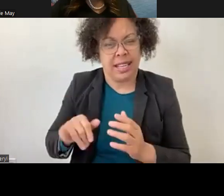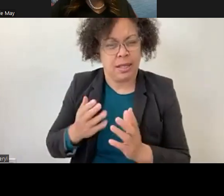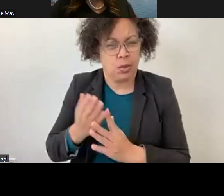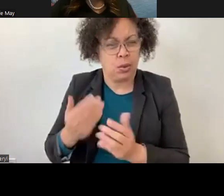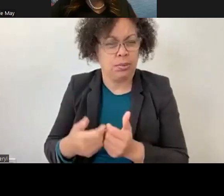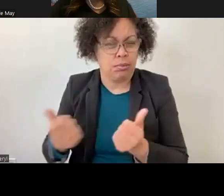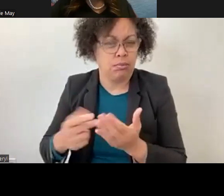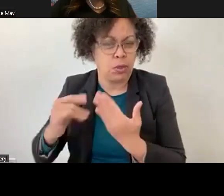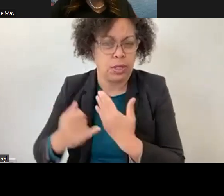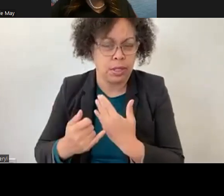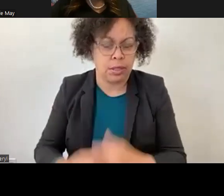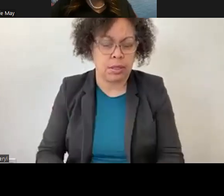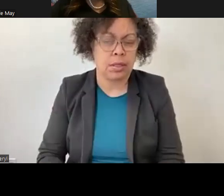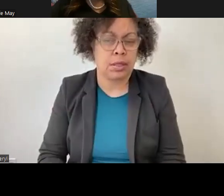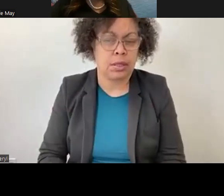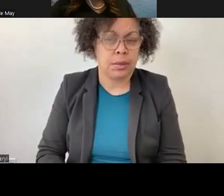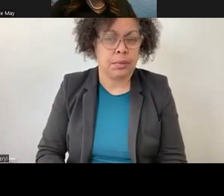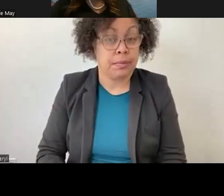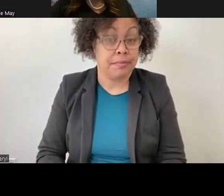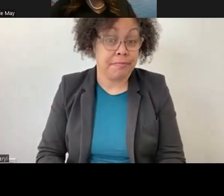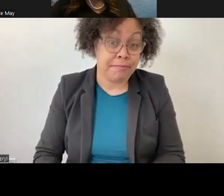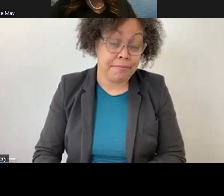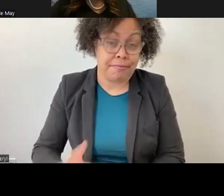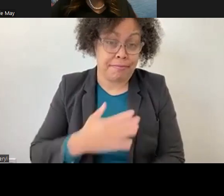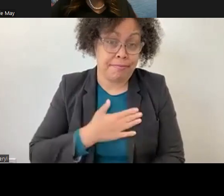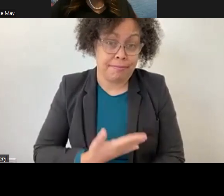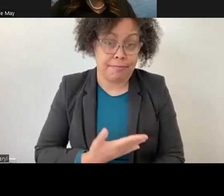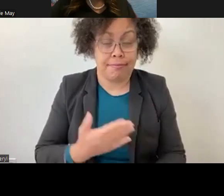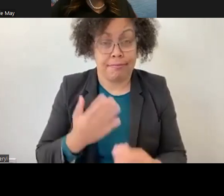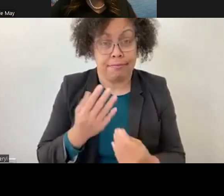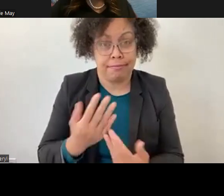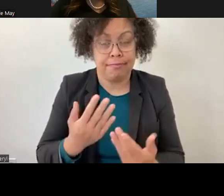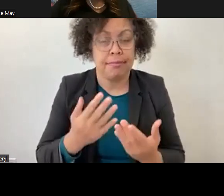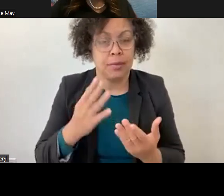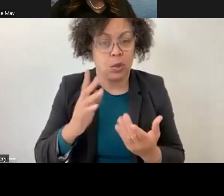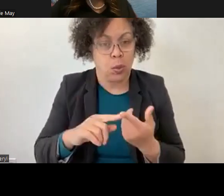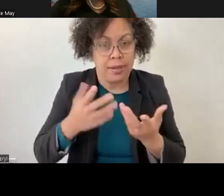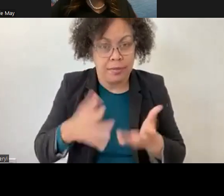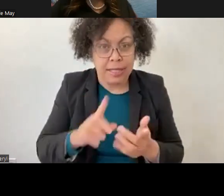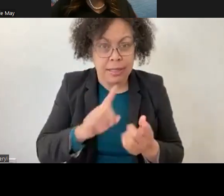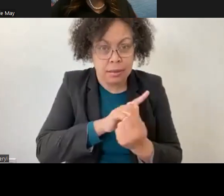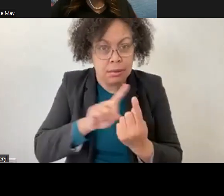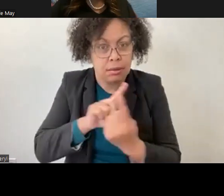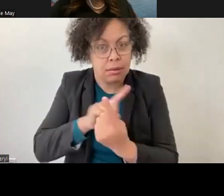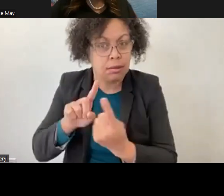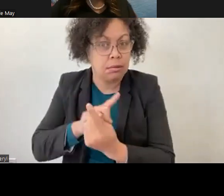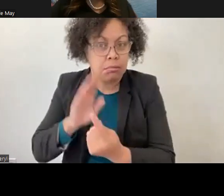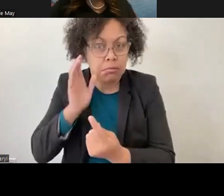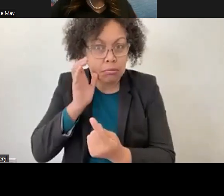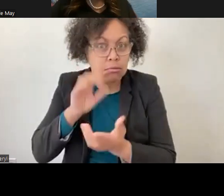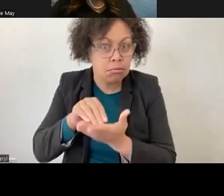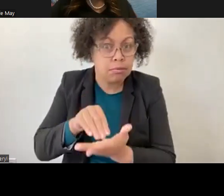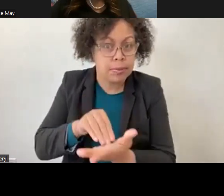commissioned project. And I have to tell you, by the time we were done with those focus groups, there